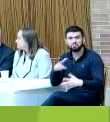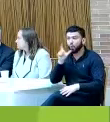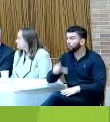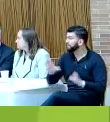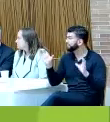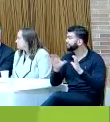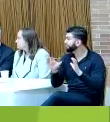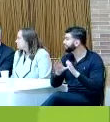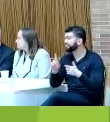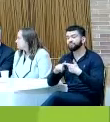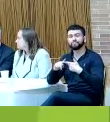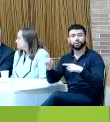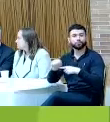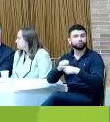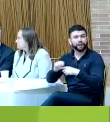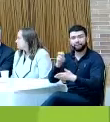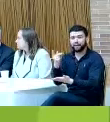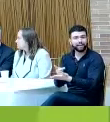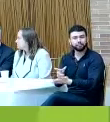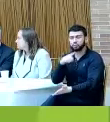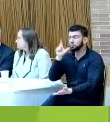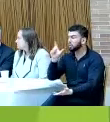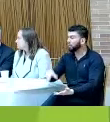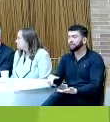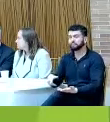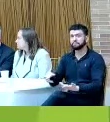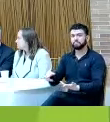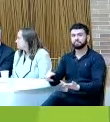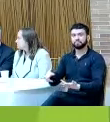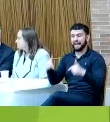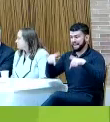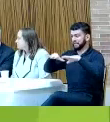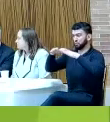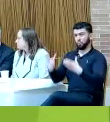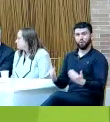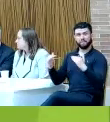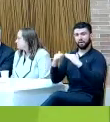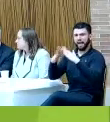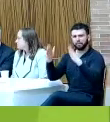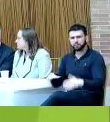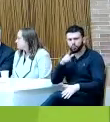verification is not needed especially in the fair housing World um